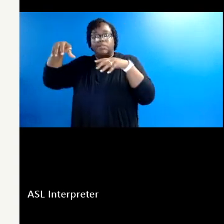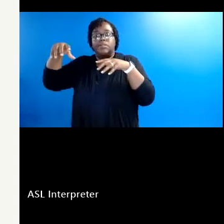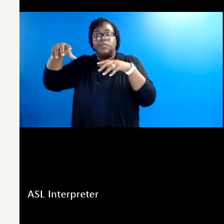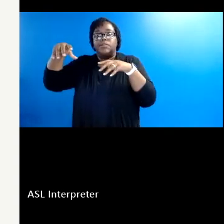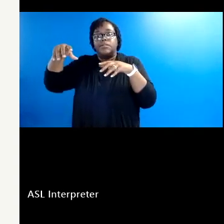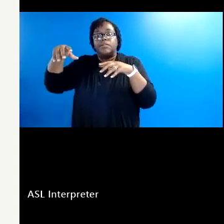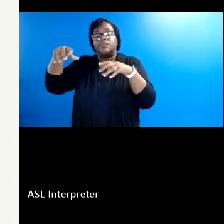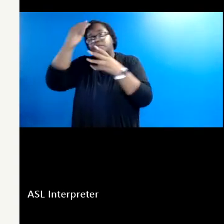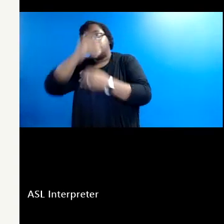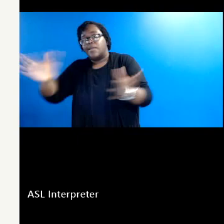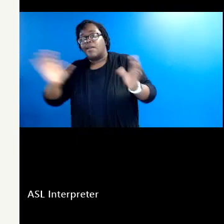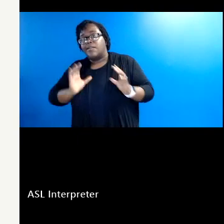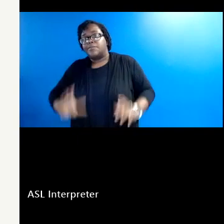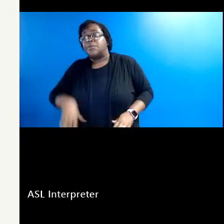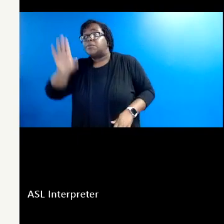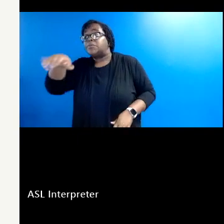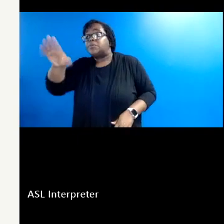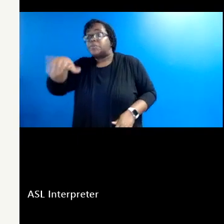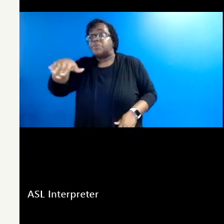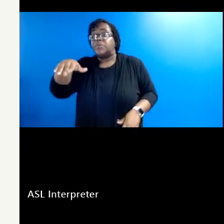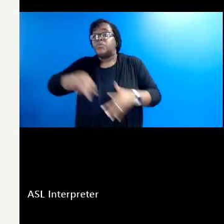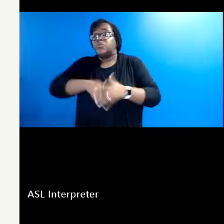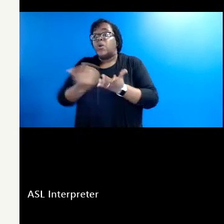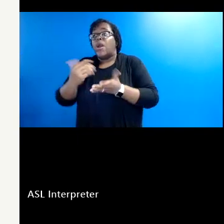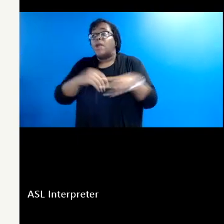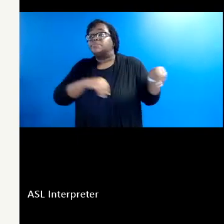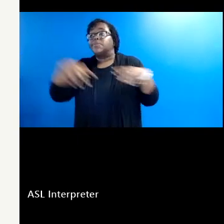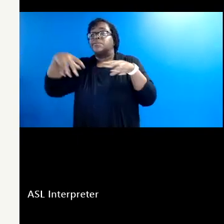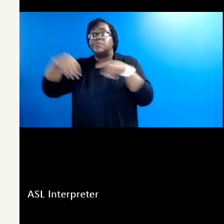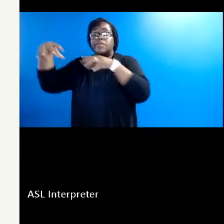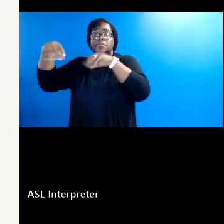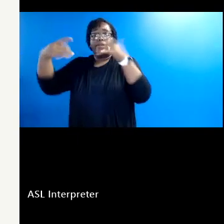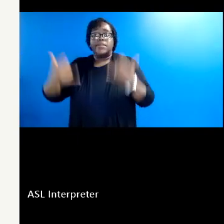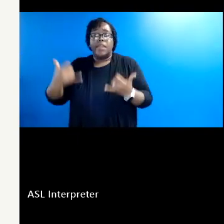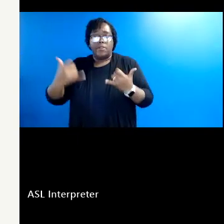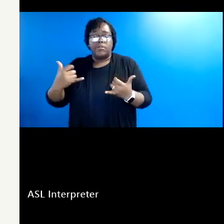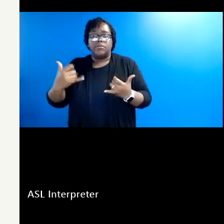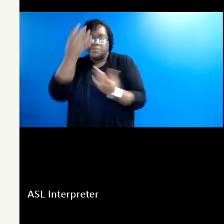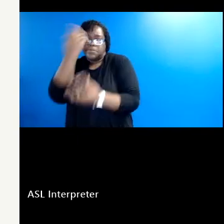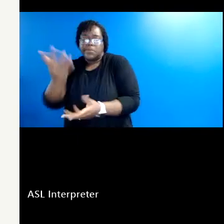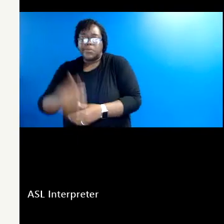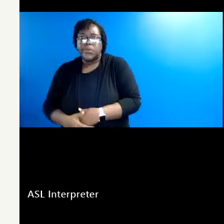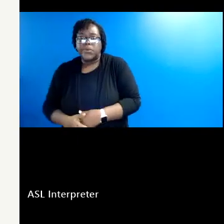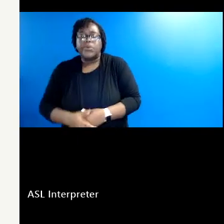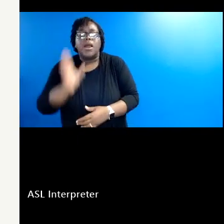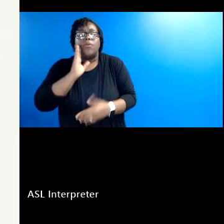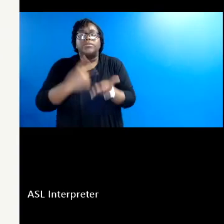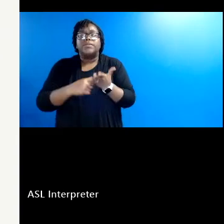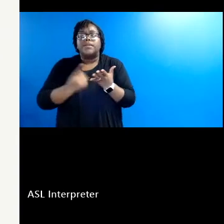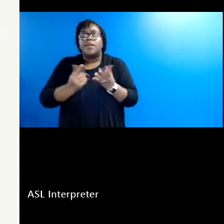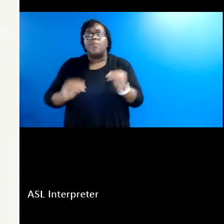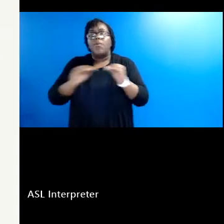to let customers know that we are starting the re-energization process. And I'm going to talk a little more about that on the